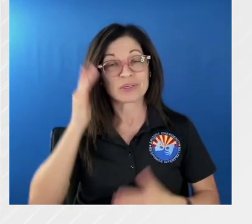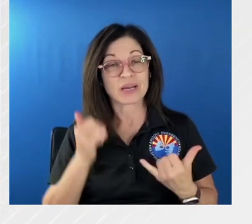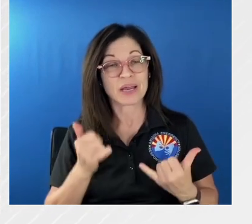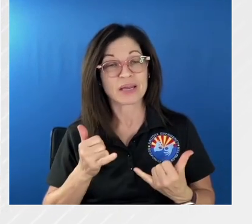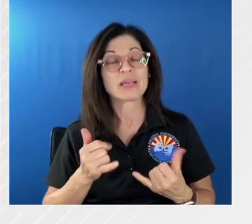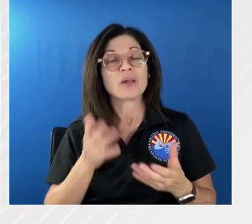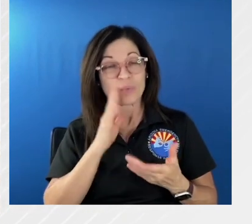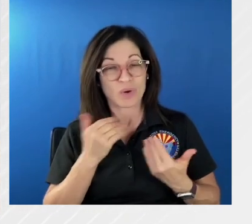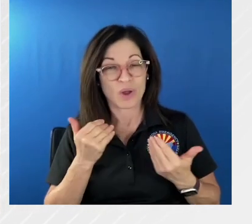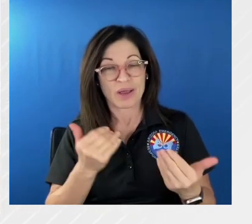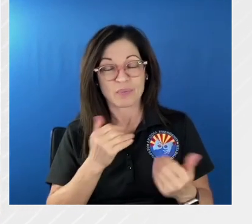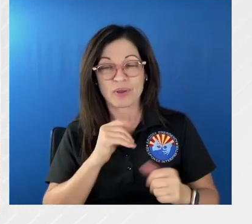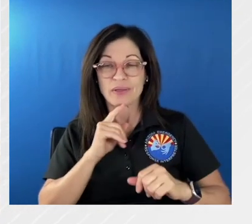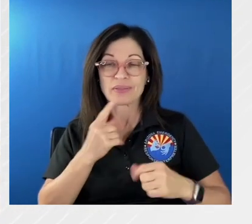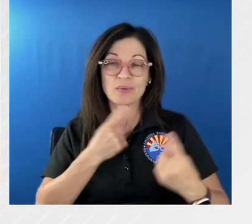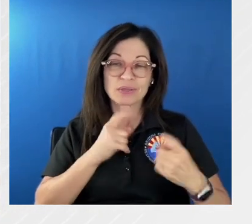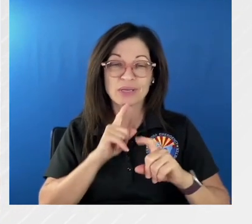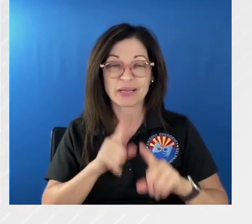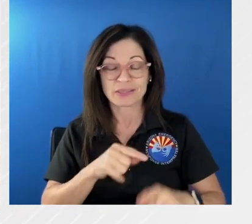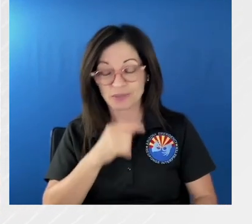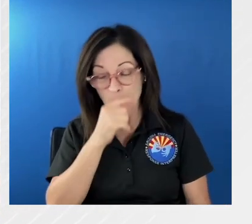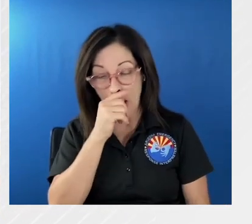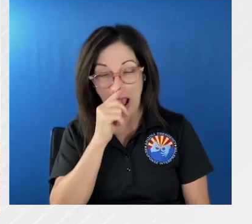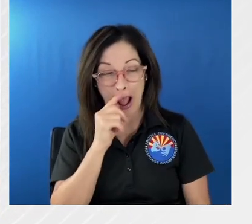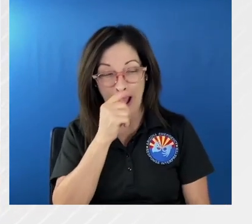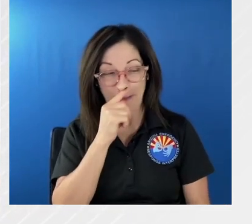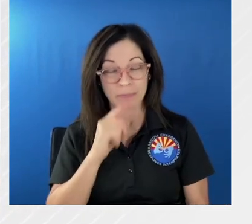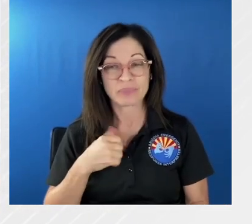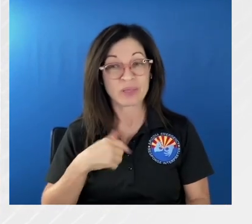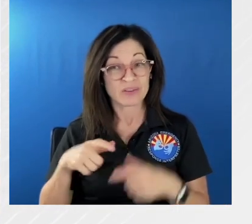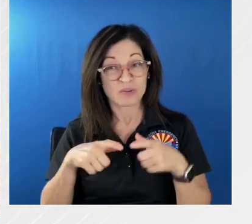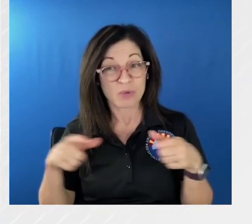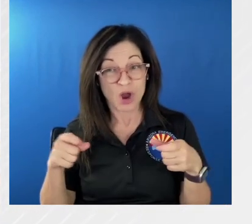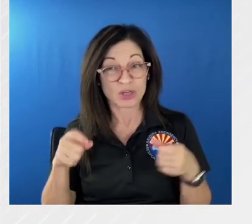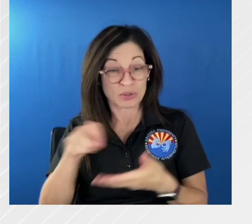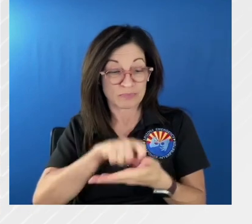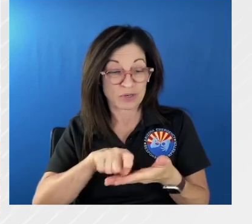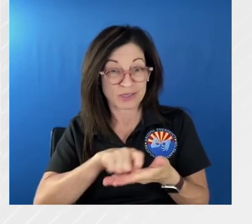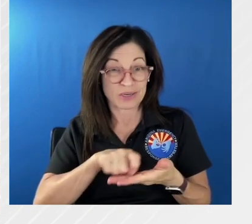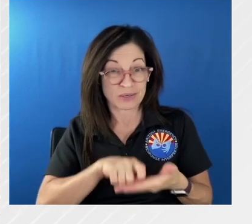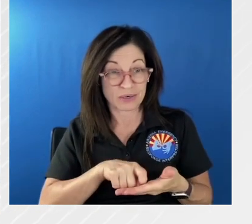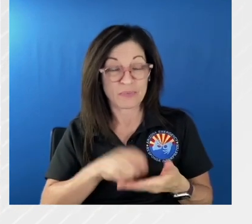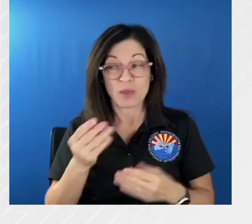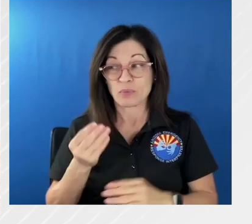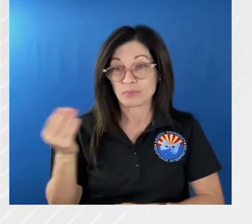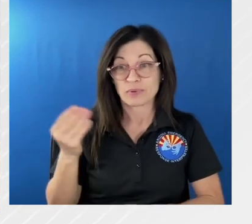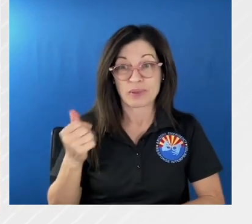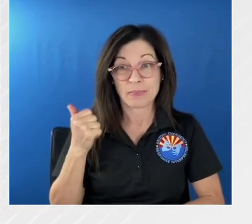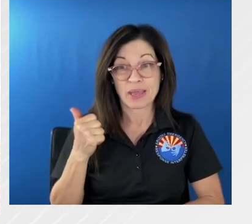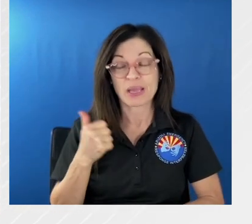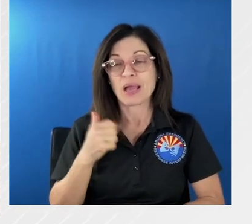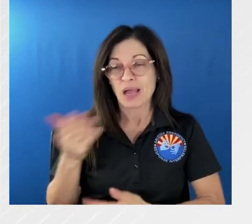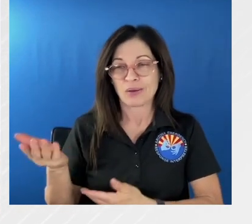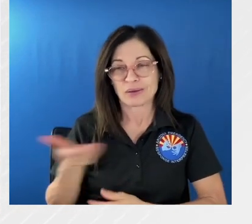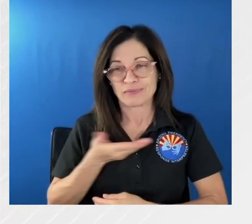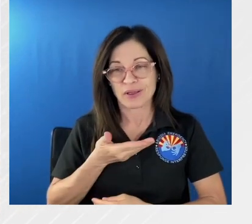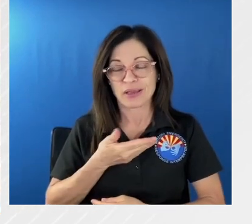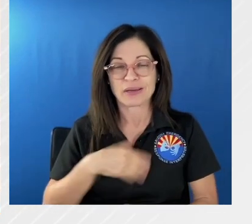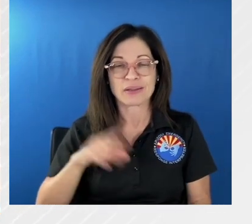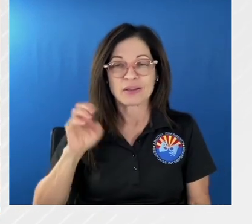and answers next so it's one of some of the cards that you guys had written and given us to the back of the room i'm going to bring up ernie via we has a couple of questions